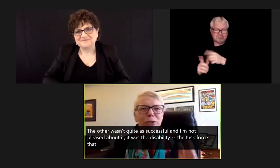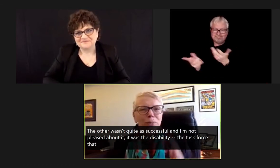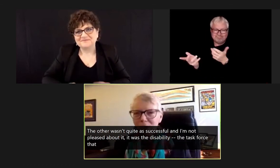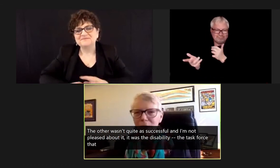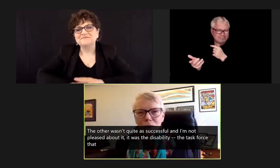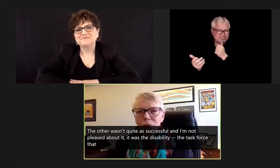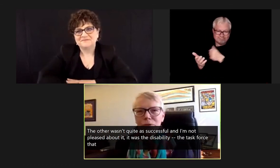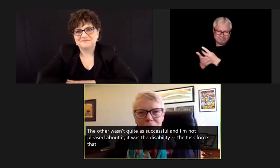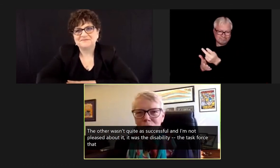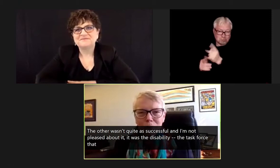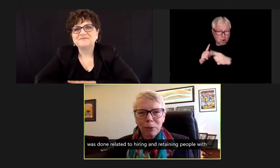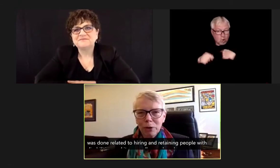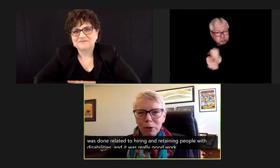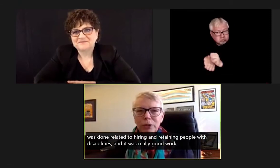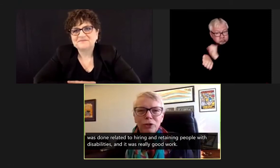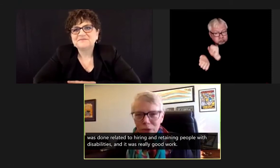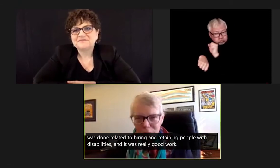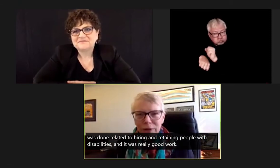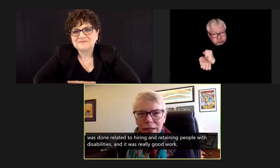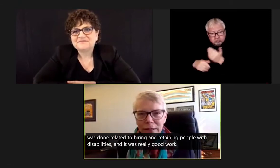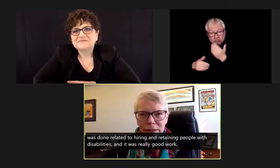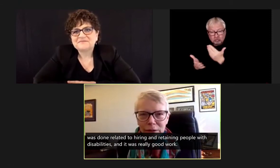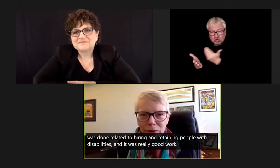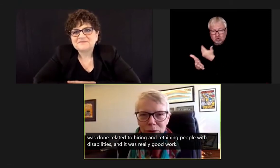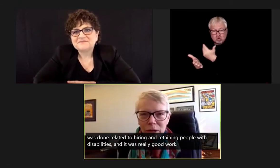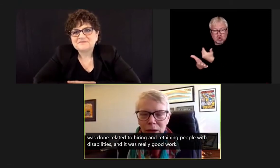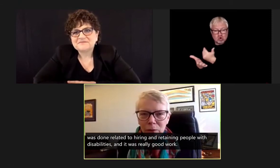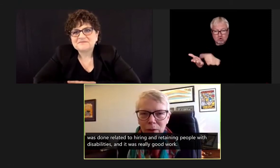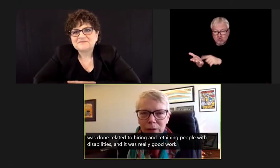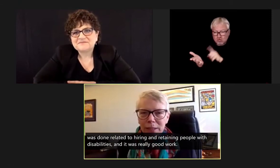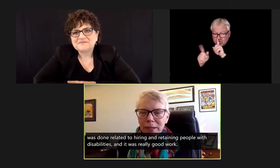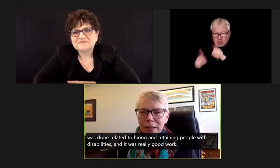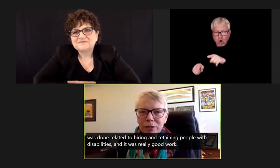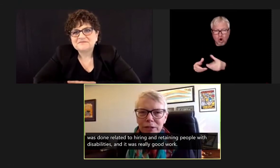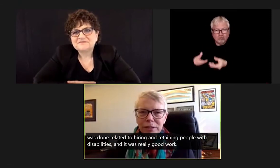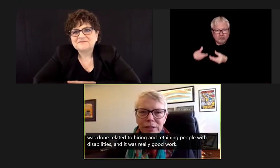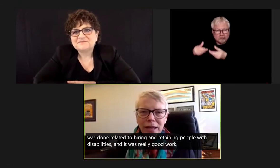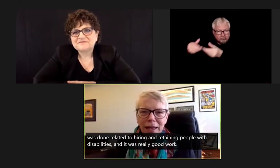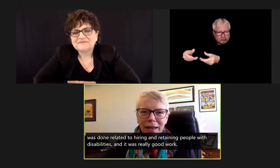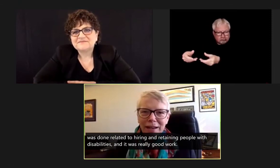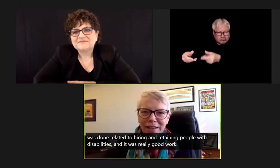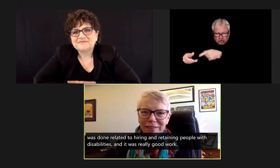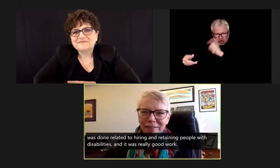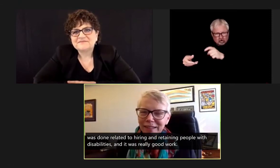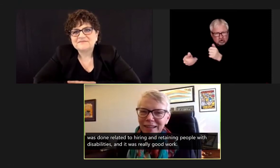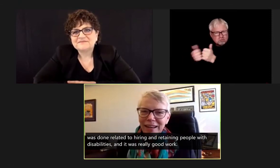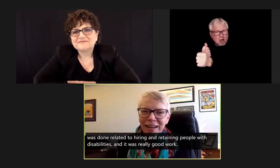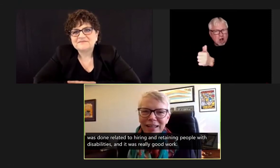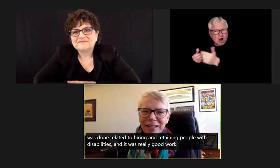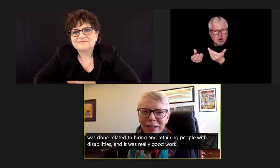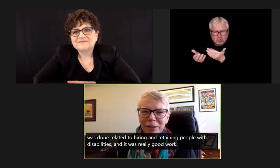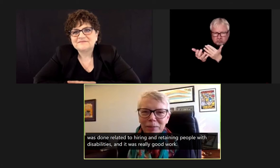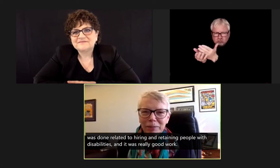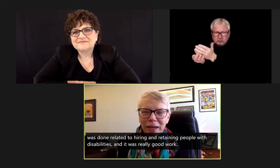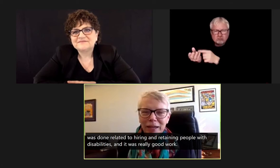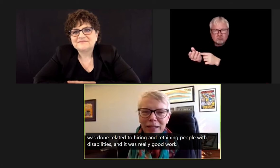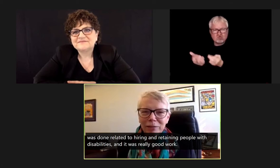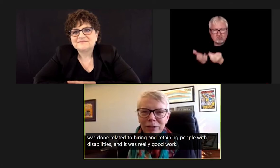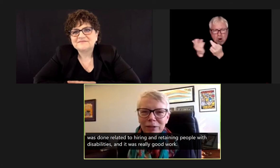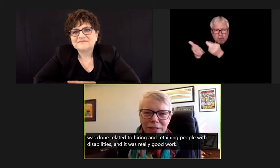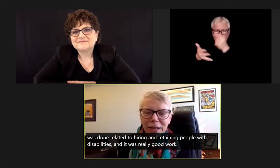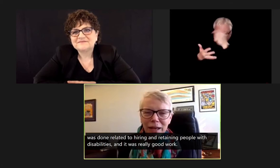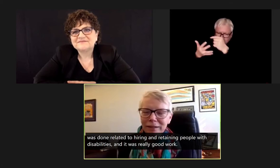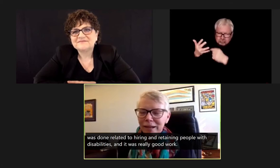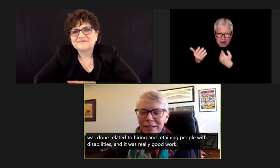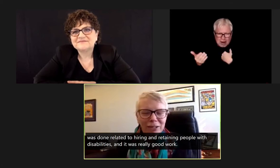It was a brand new, fresh report. We should have acted on those recommendations. I